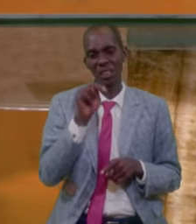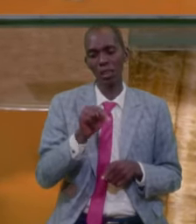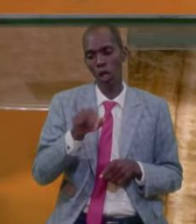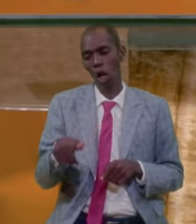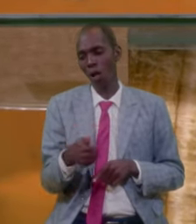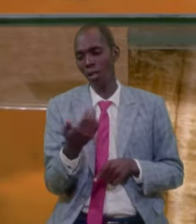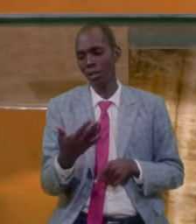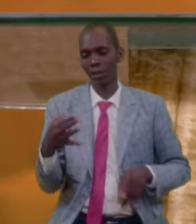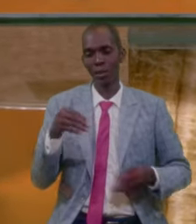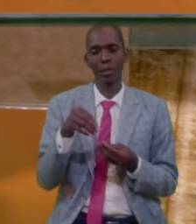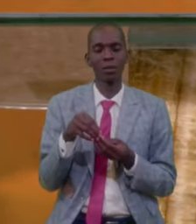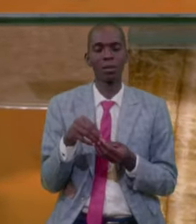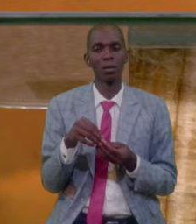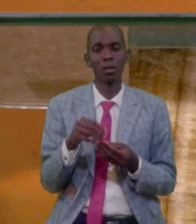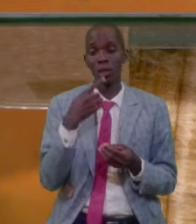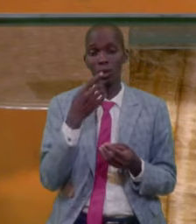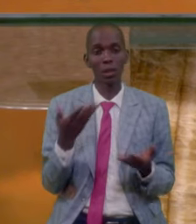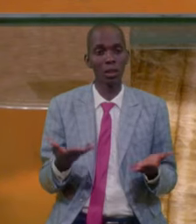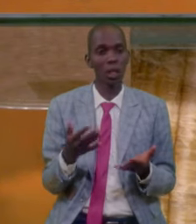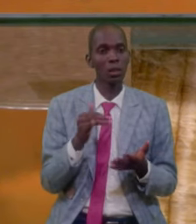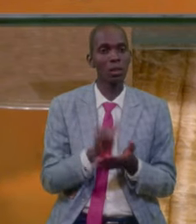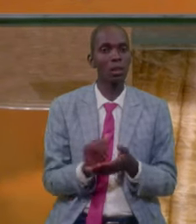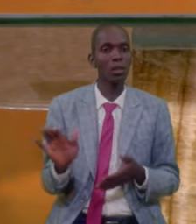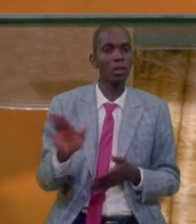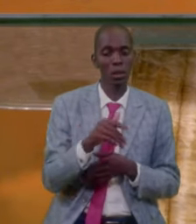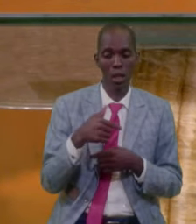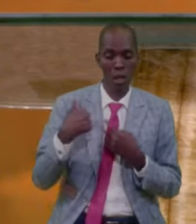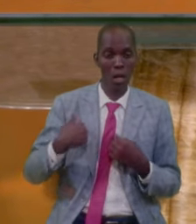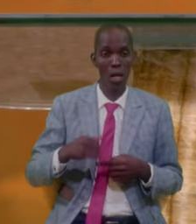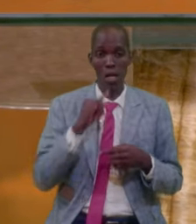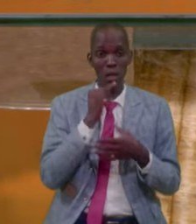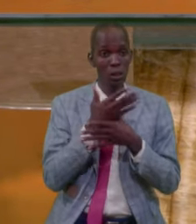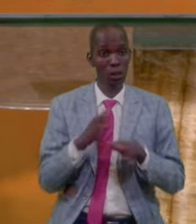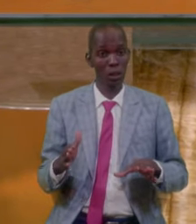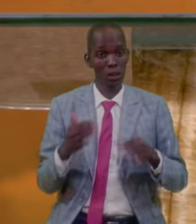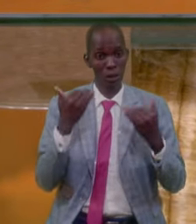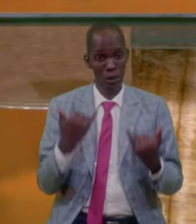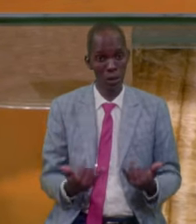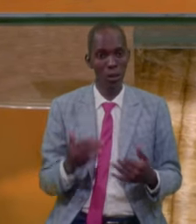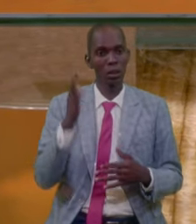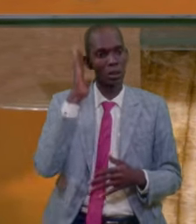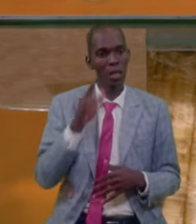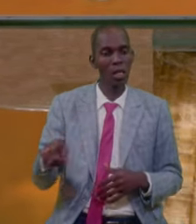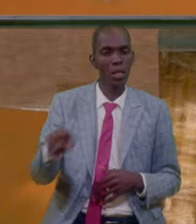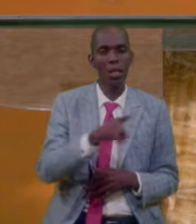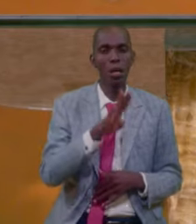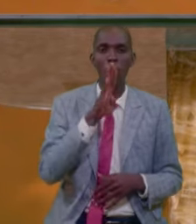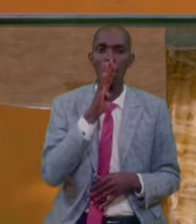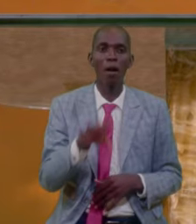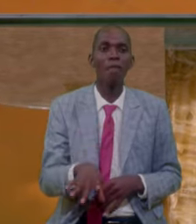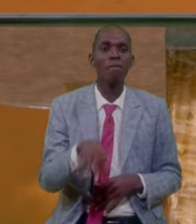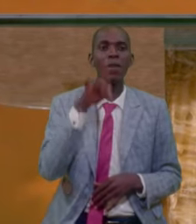their heart is divided. Now shall they be found faulty. When your heart